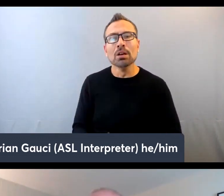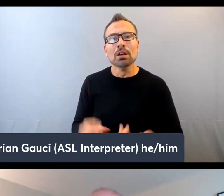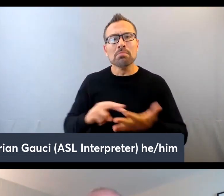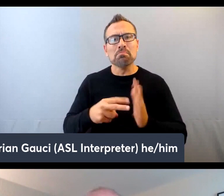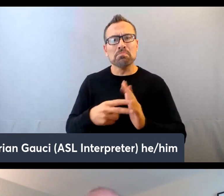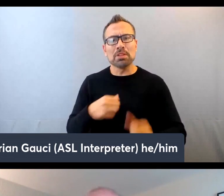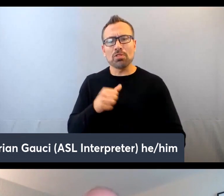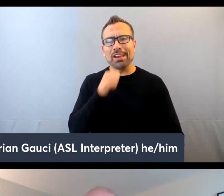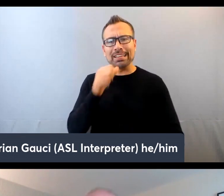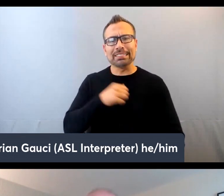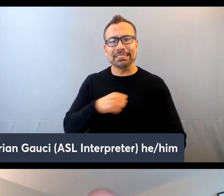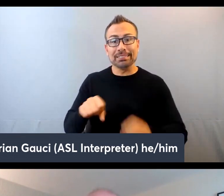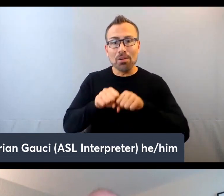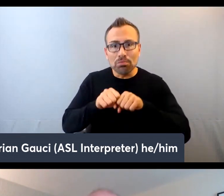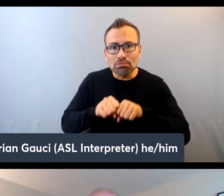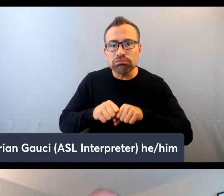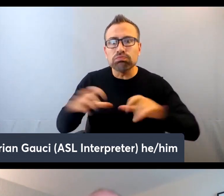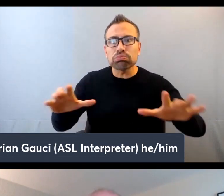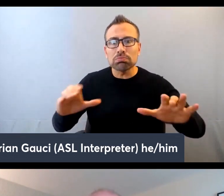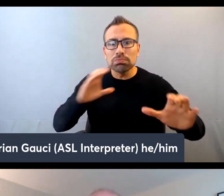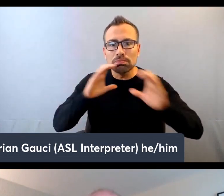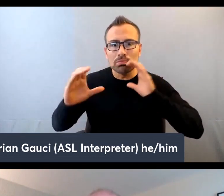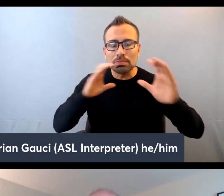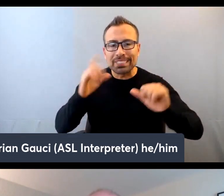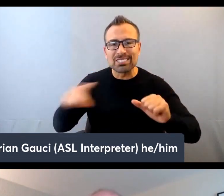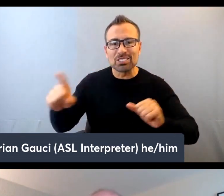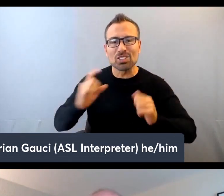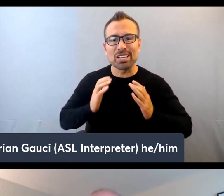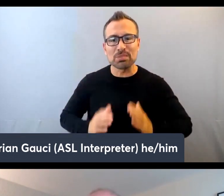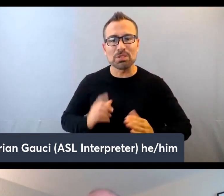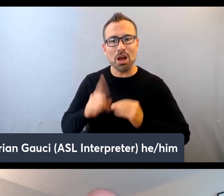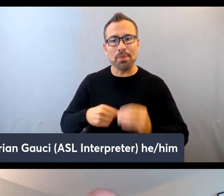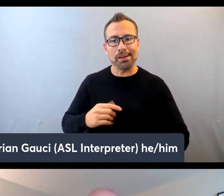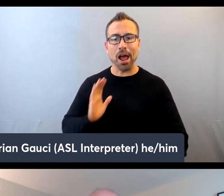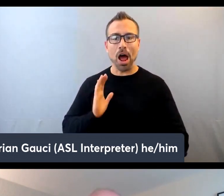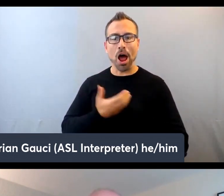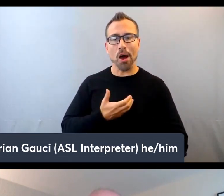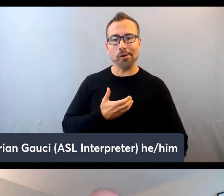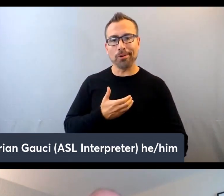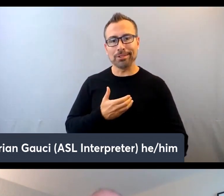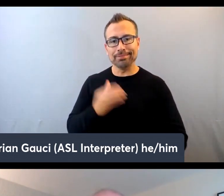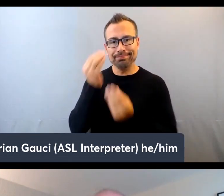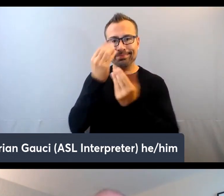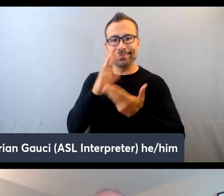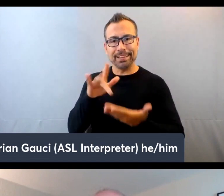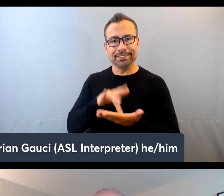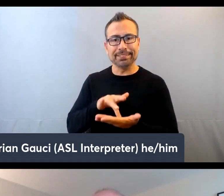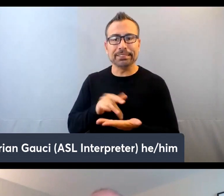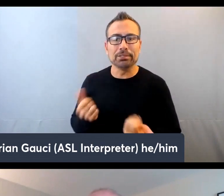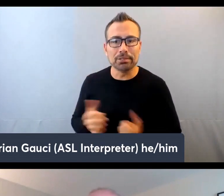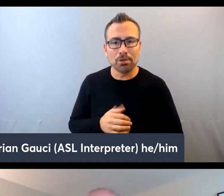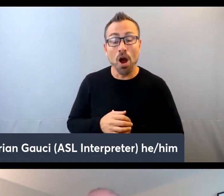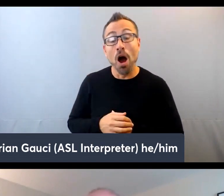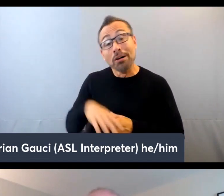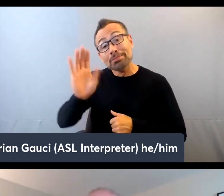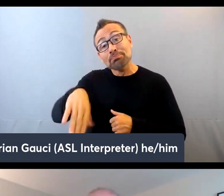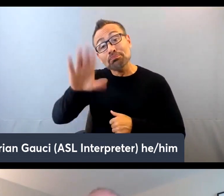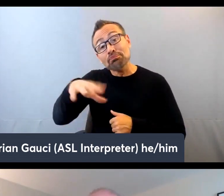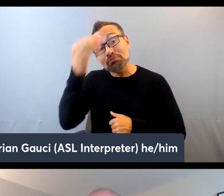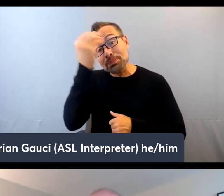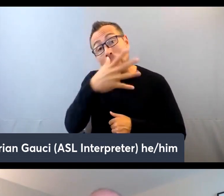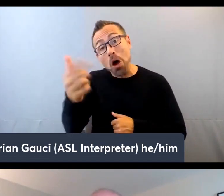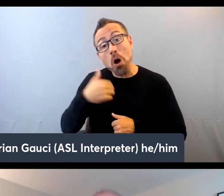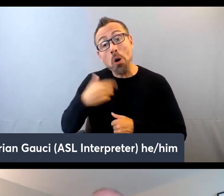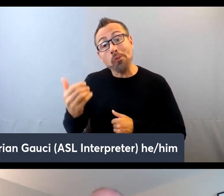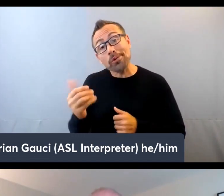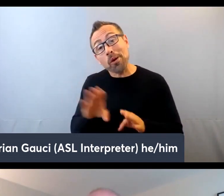to your customers about your data centers, right? You're not going to say, "Hey, we opened up 2 more racks in our data